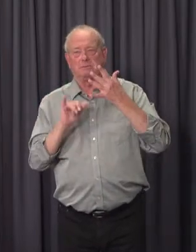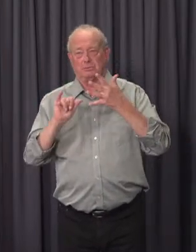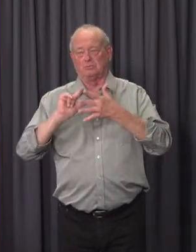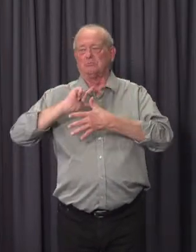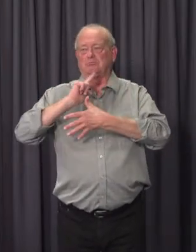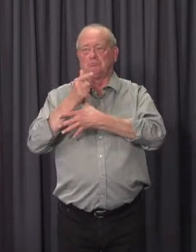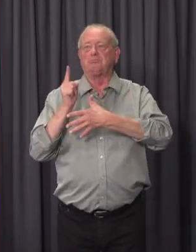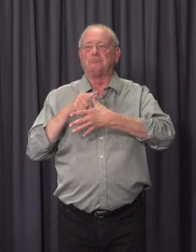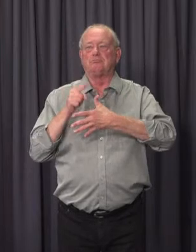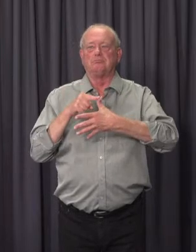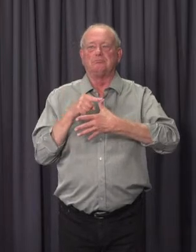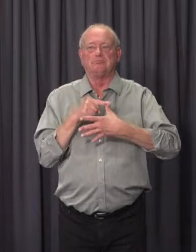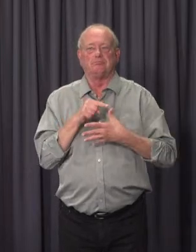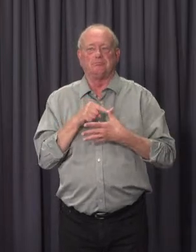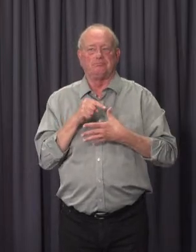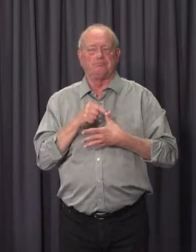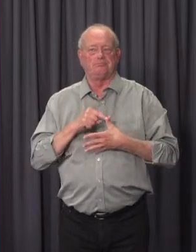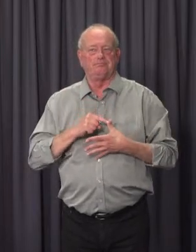CTV.